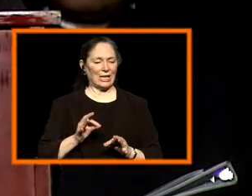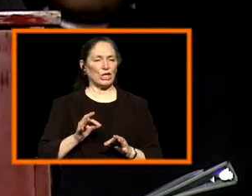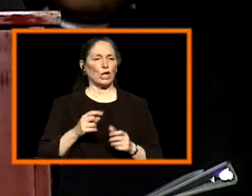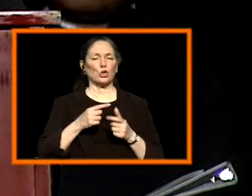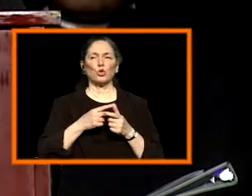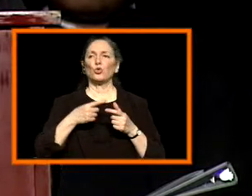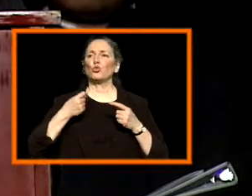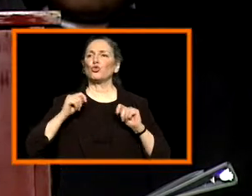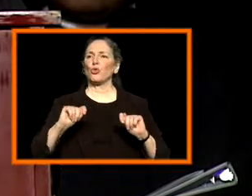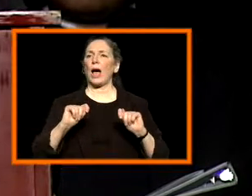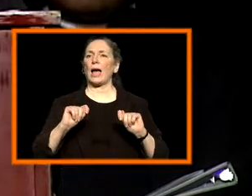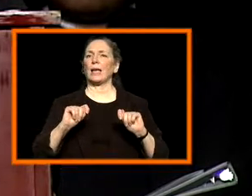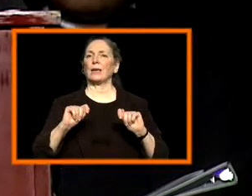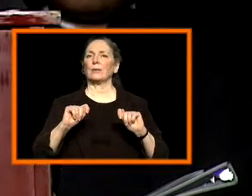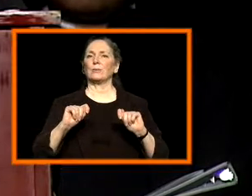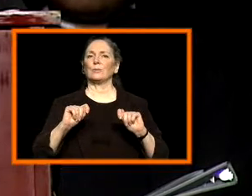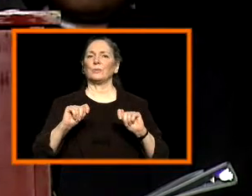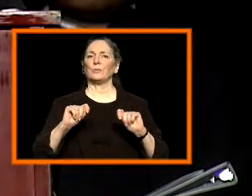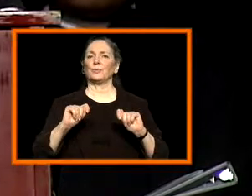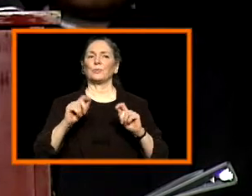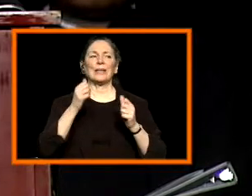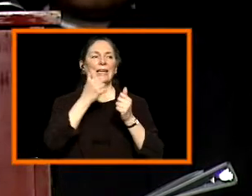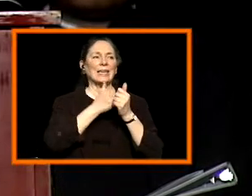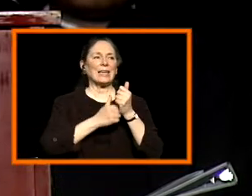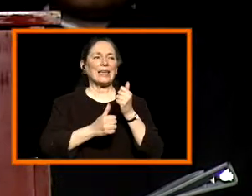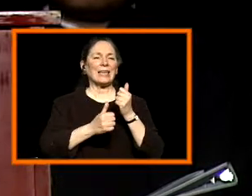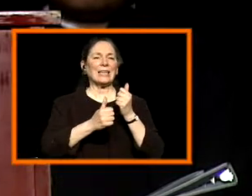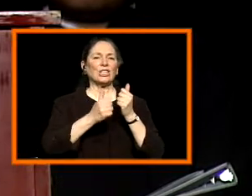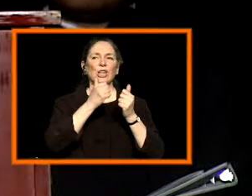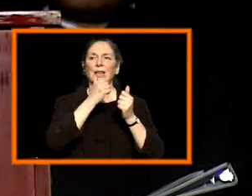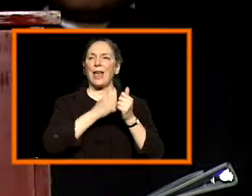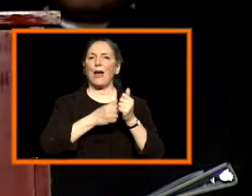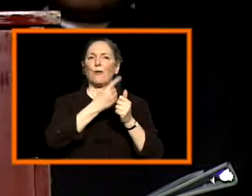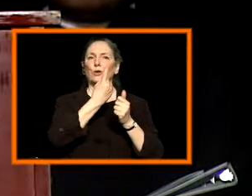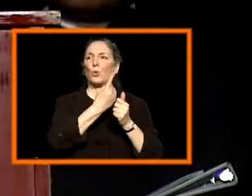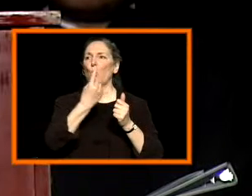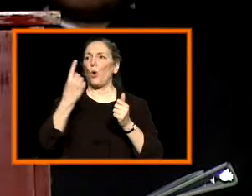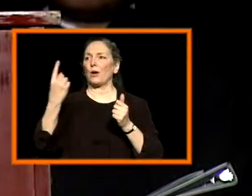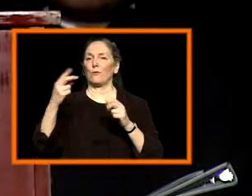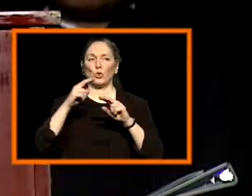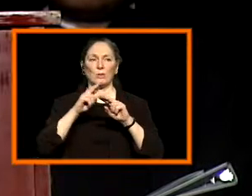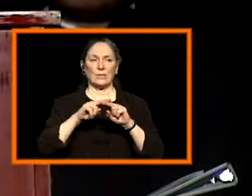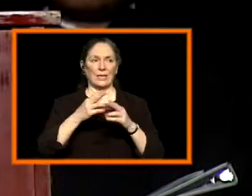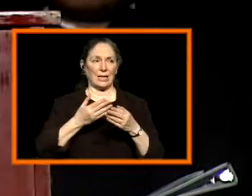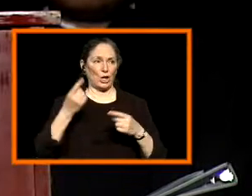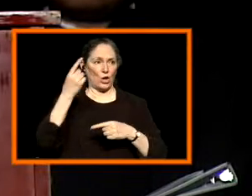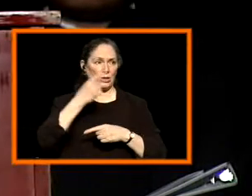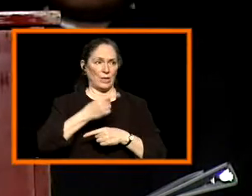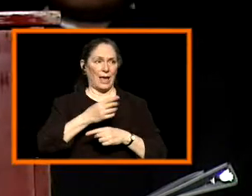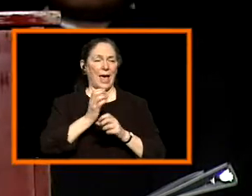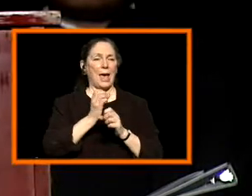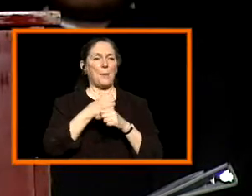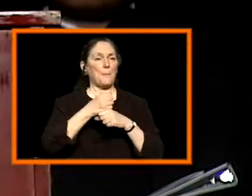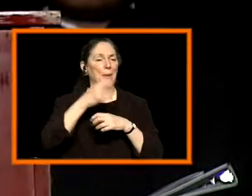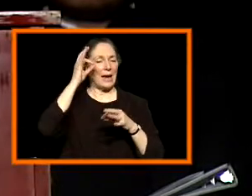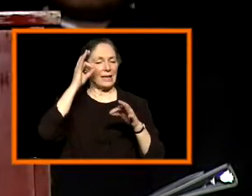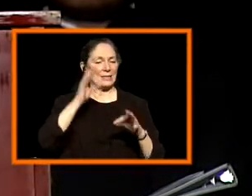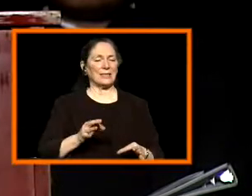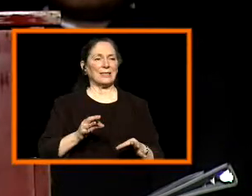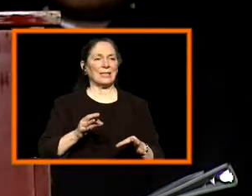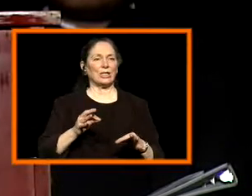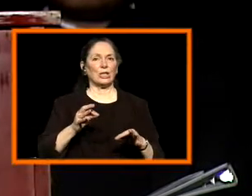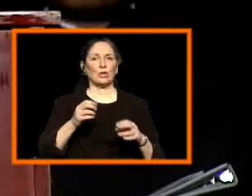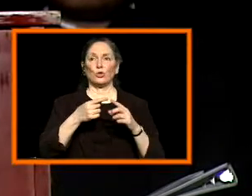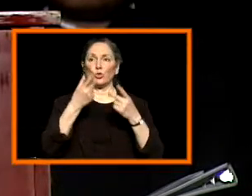to try. Each and every one of you sitting here today made a decision